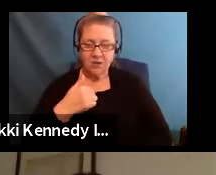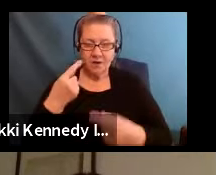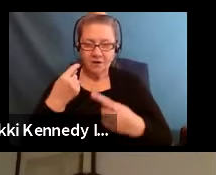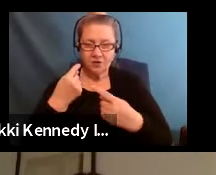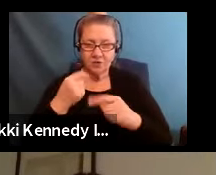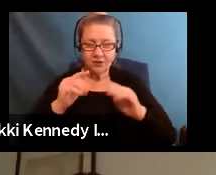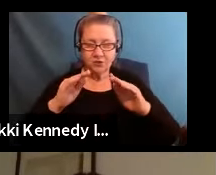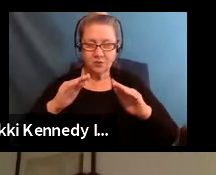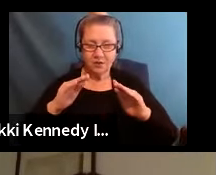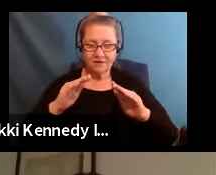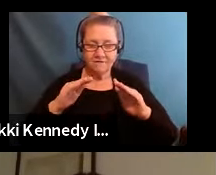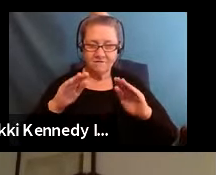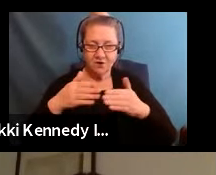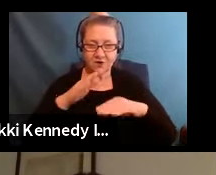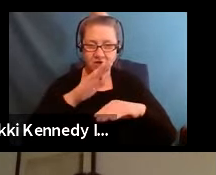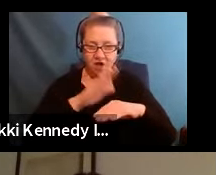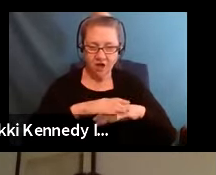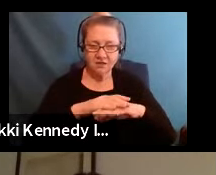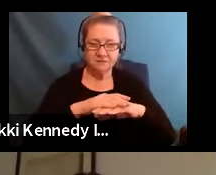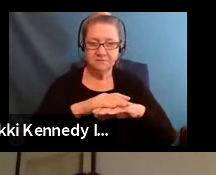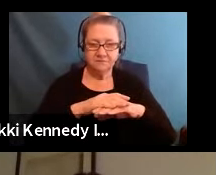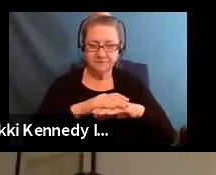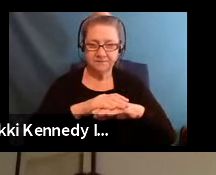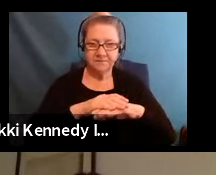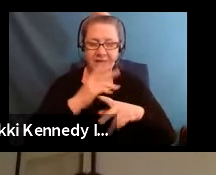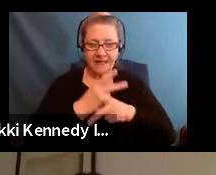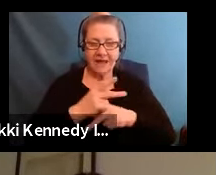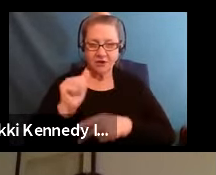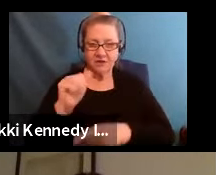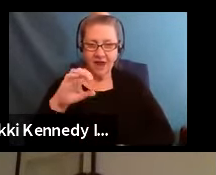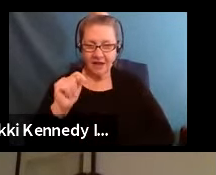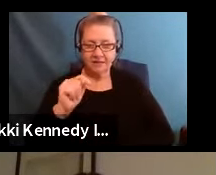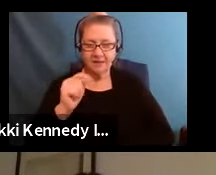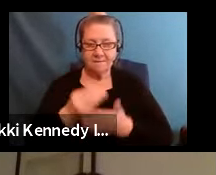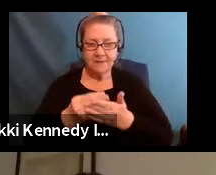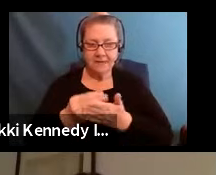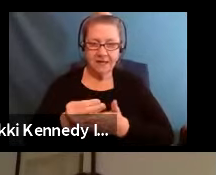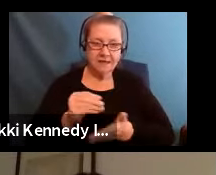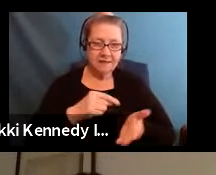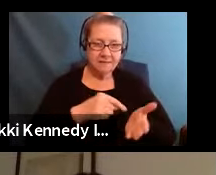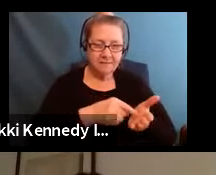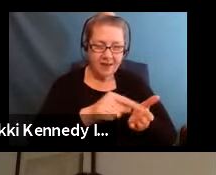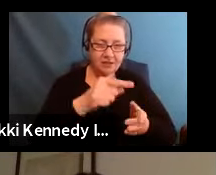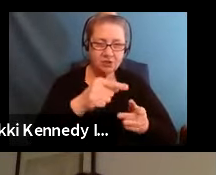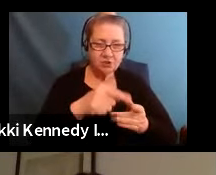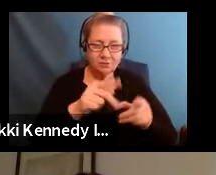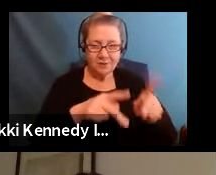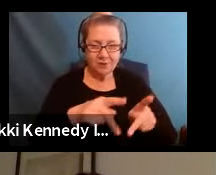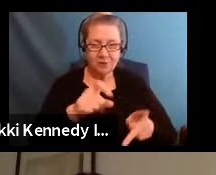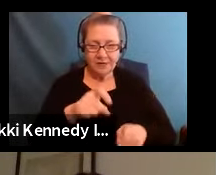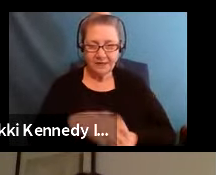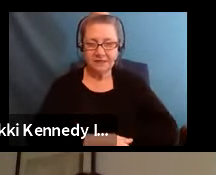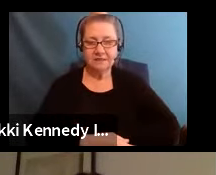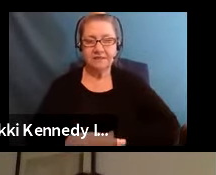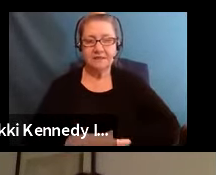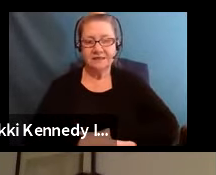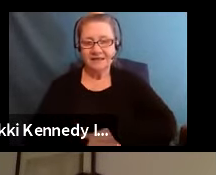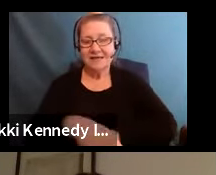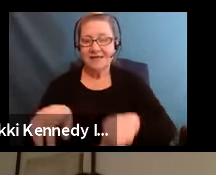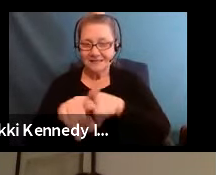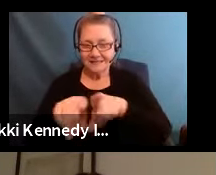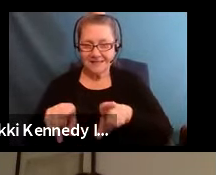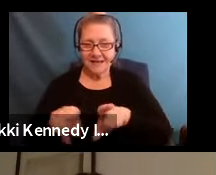Act, money to families that needed it without having you submit forms that you have to get it. I think we need to have a similar